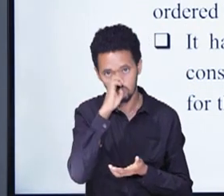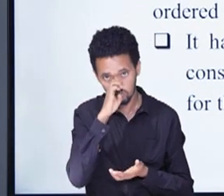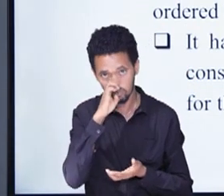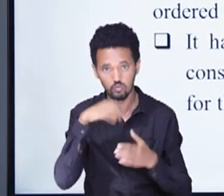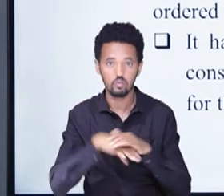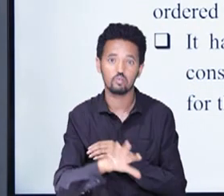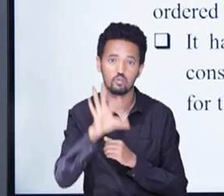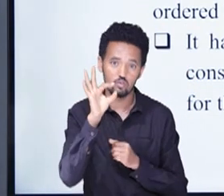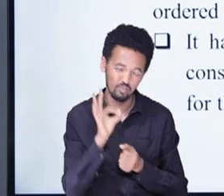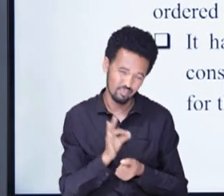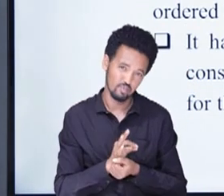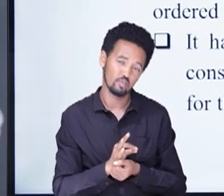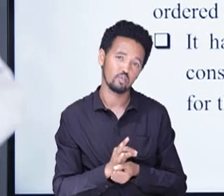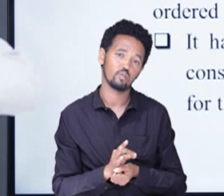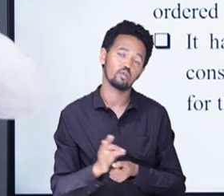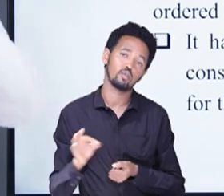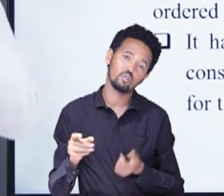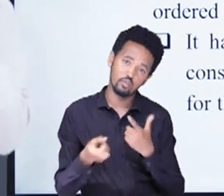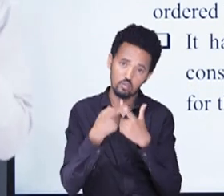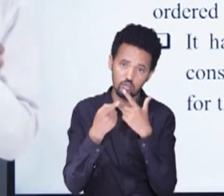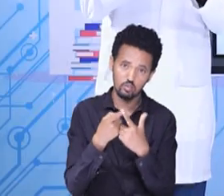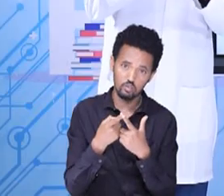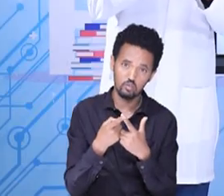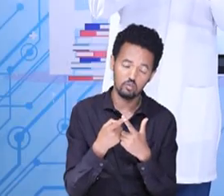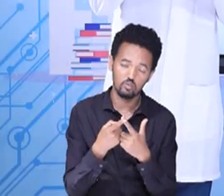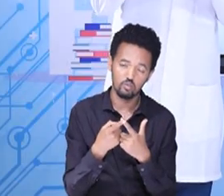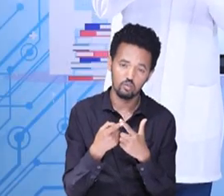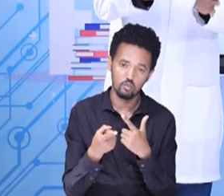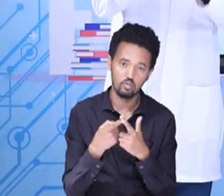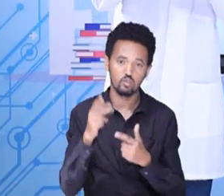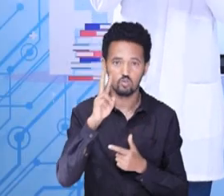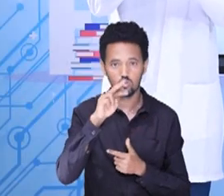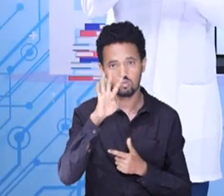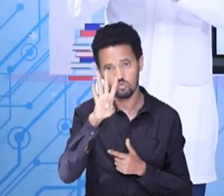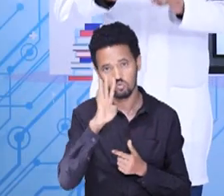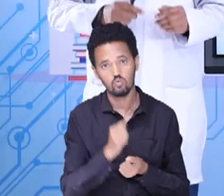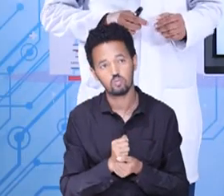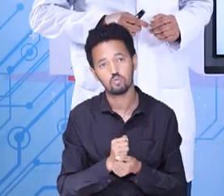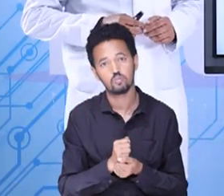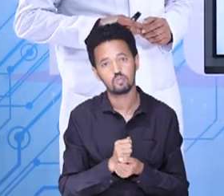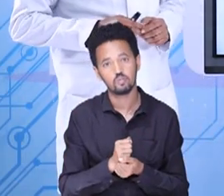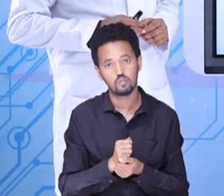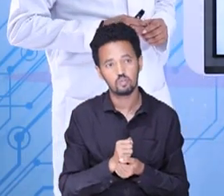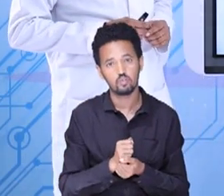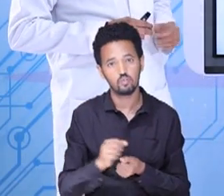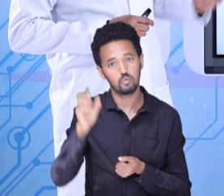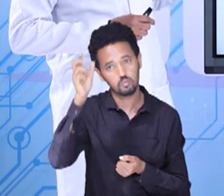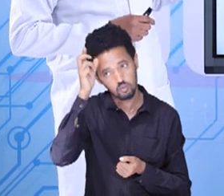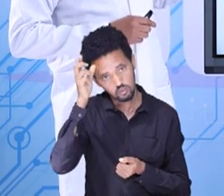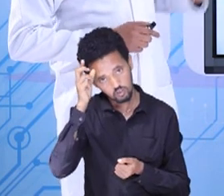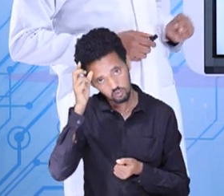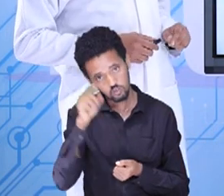in 1952. The second one, the silver jungle of 24th silver jungle of Emperor Haile